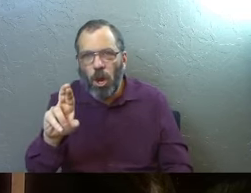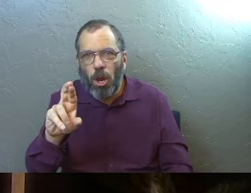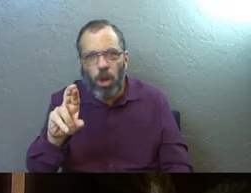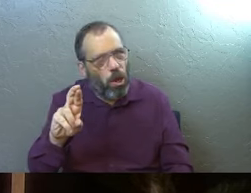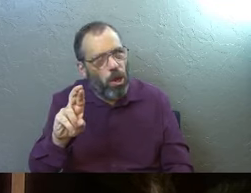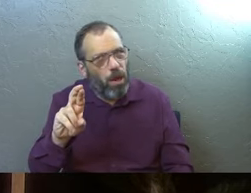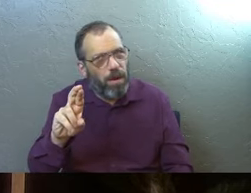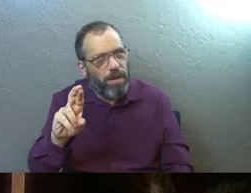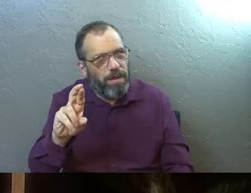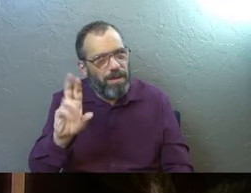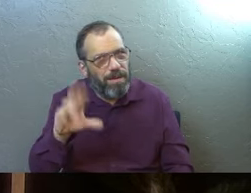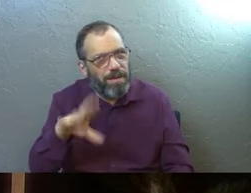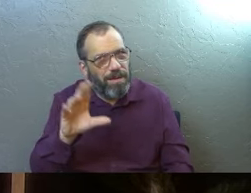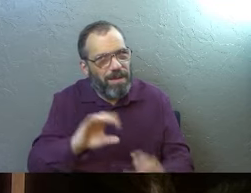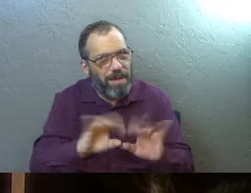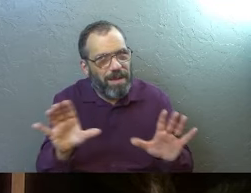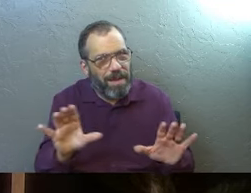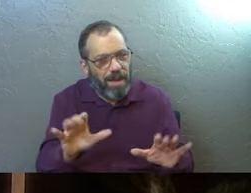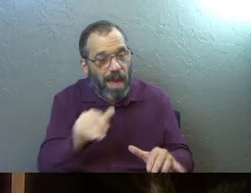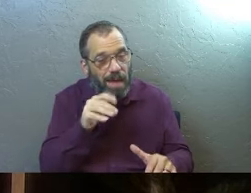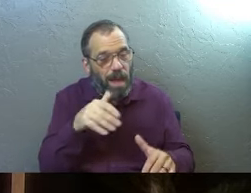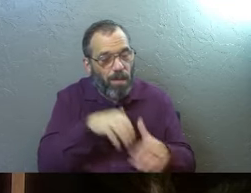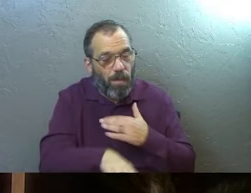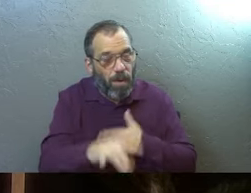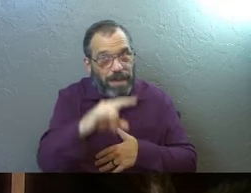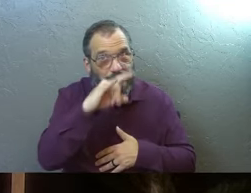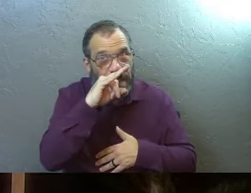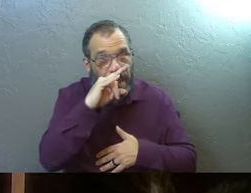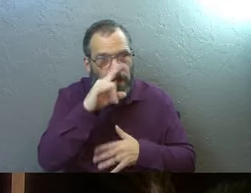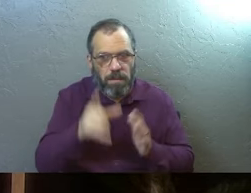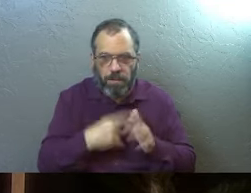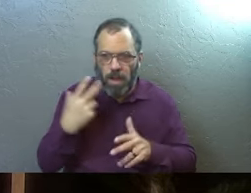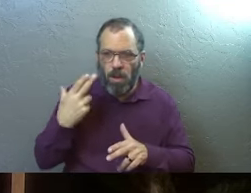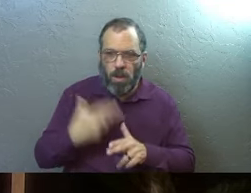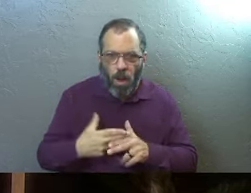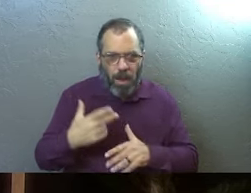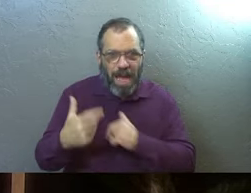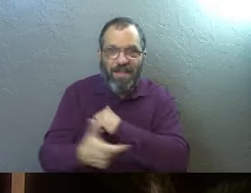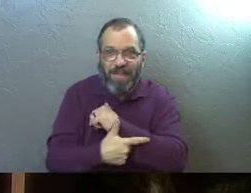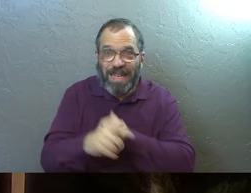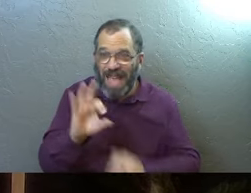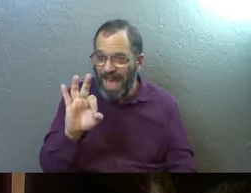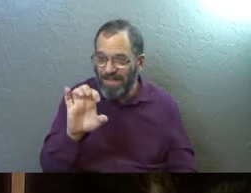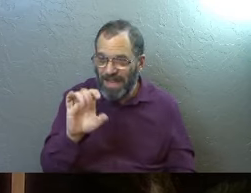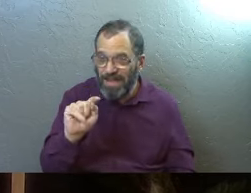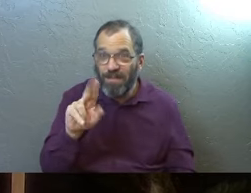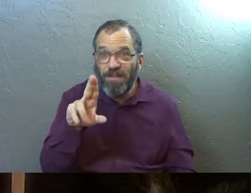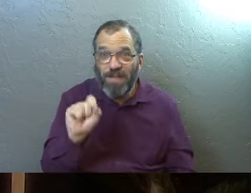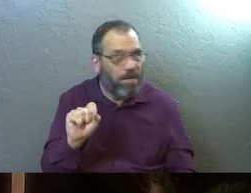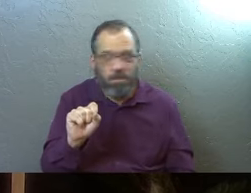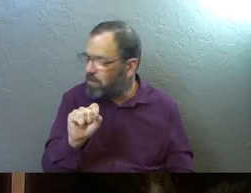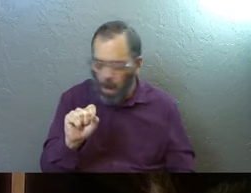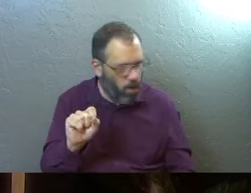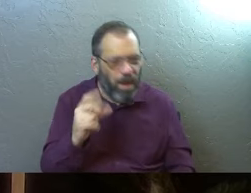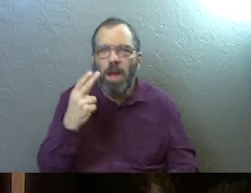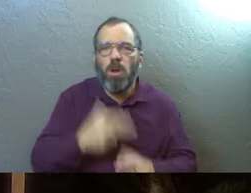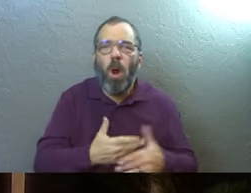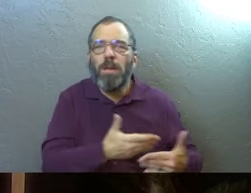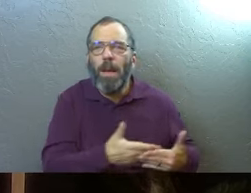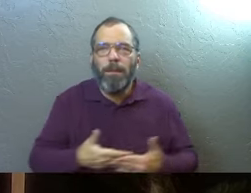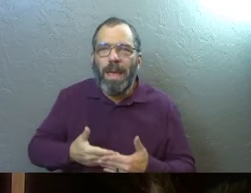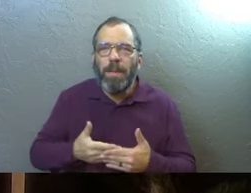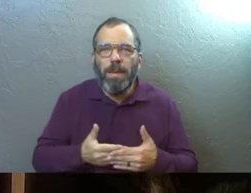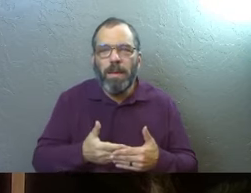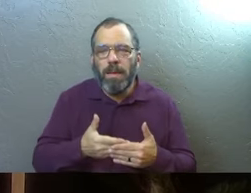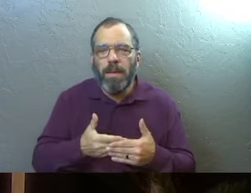So just to be clear, an unborn child that we would sometimes be tempted to call a fetus is called a baby